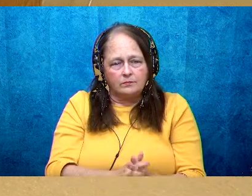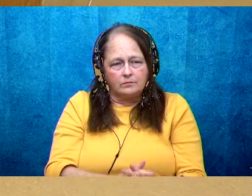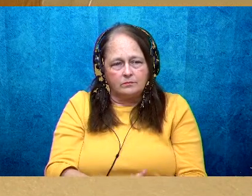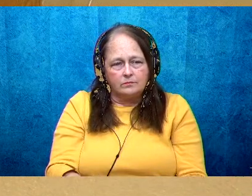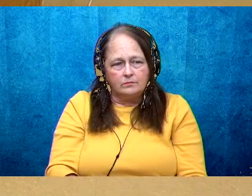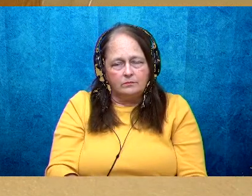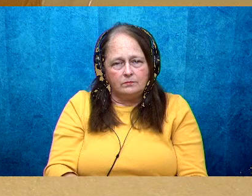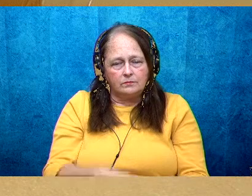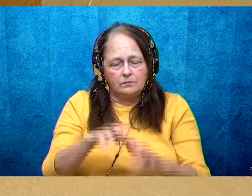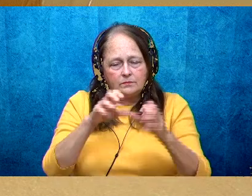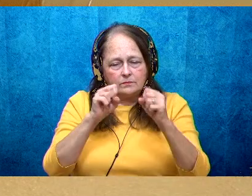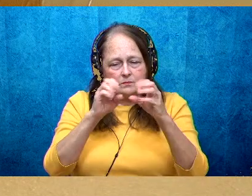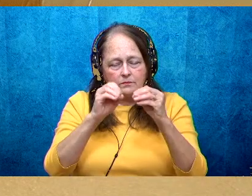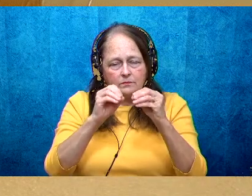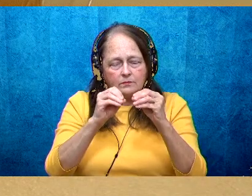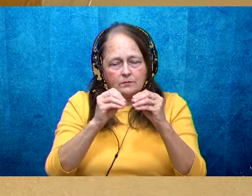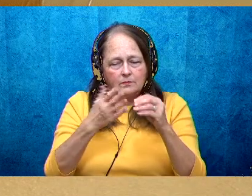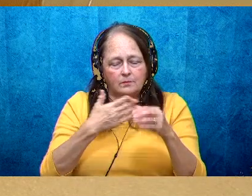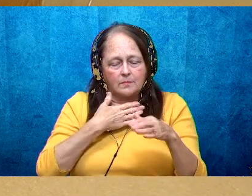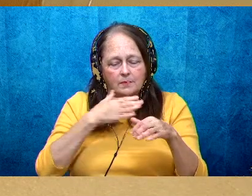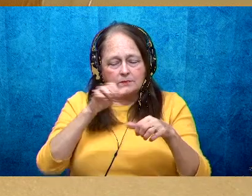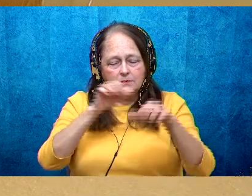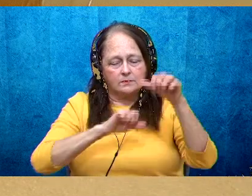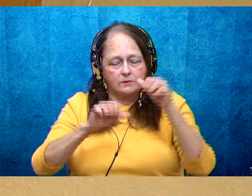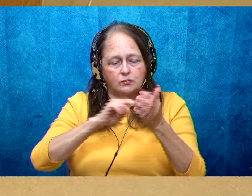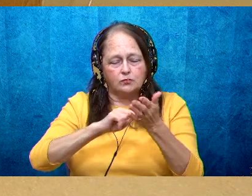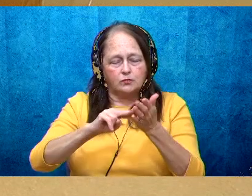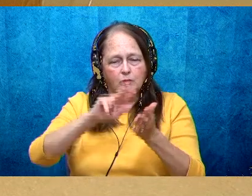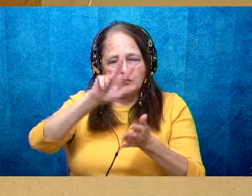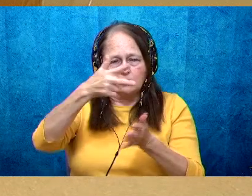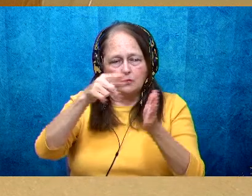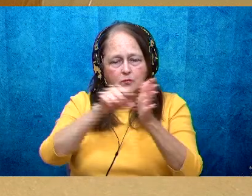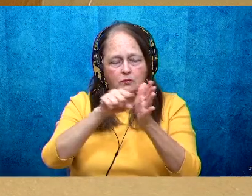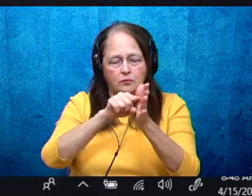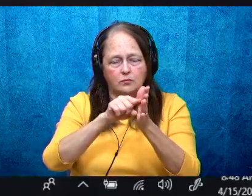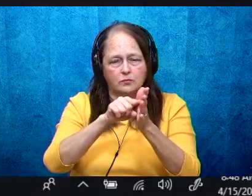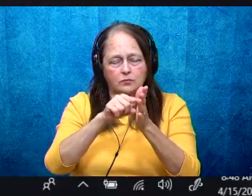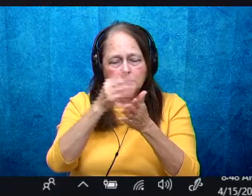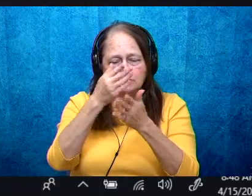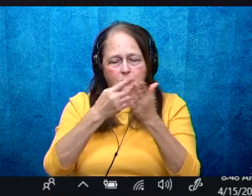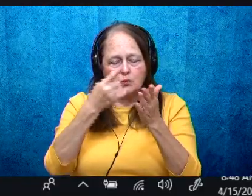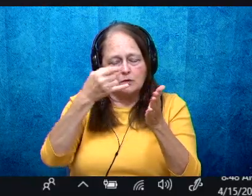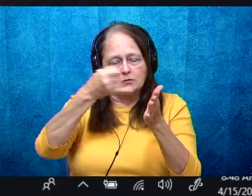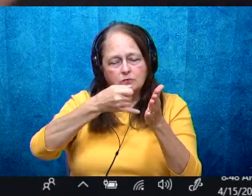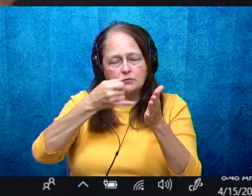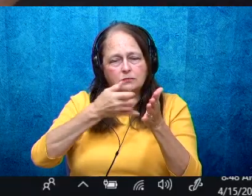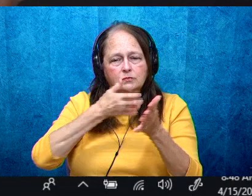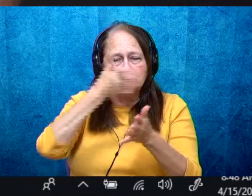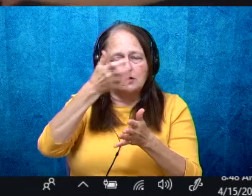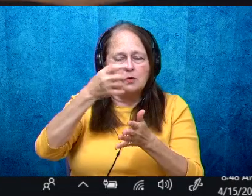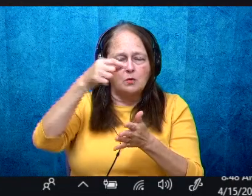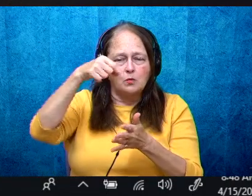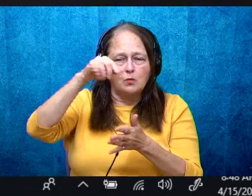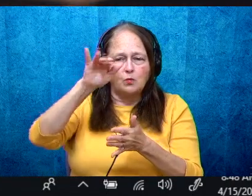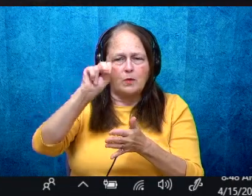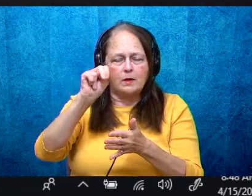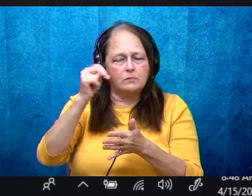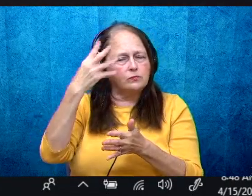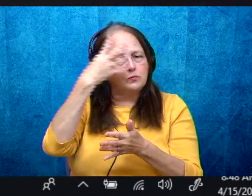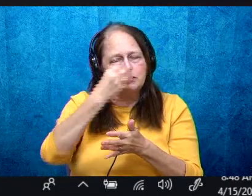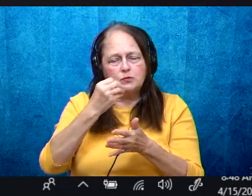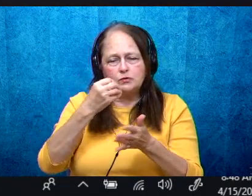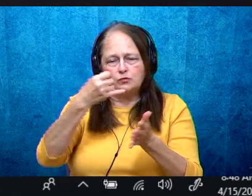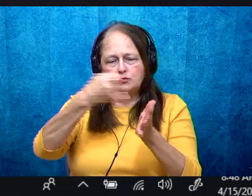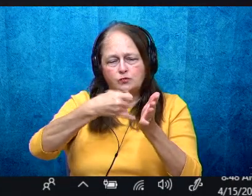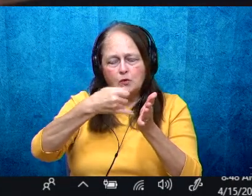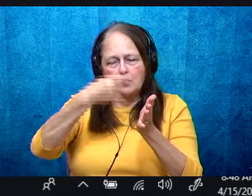All right, so here's my science notebook for third quarter. That is artwork of one of my students. Shout out to Quinn. Thank you very much. And I'm going to open